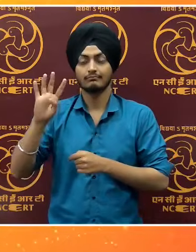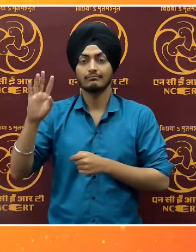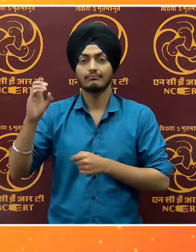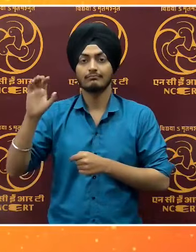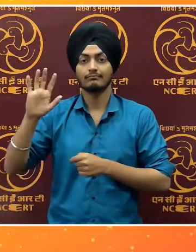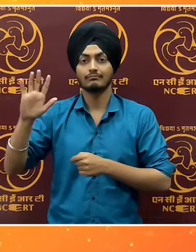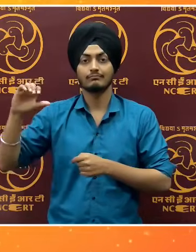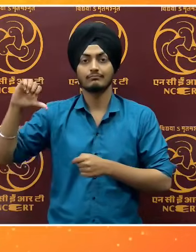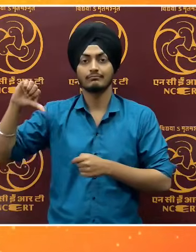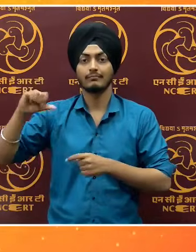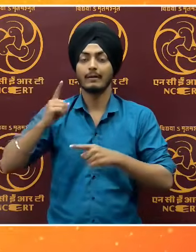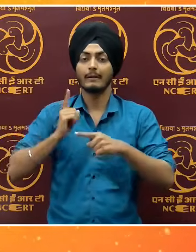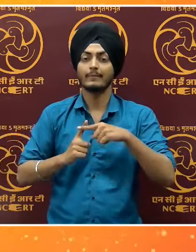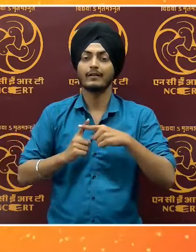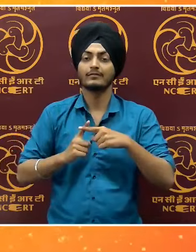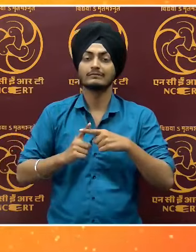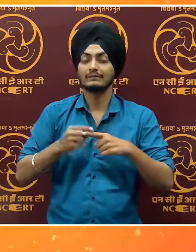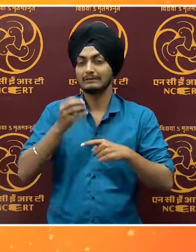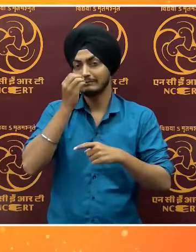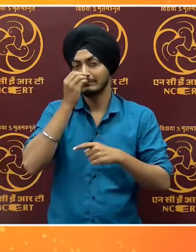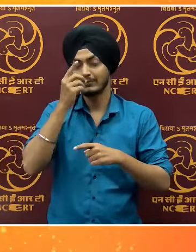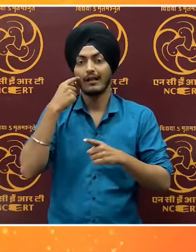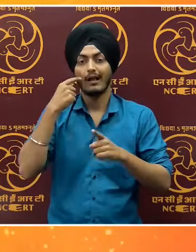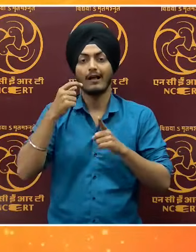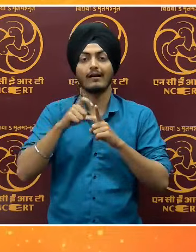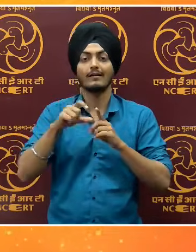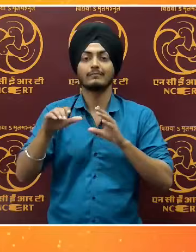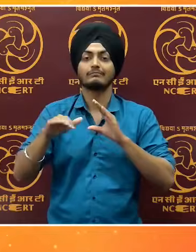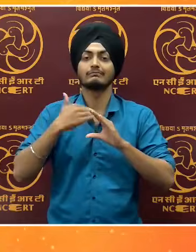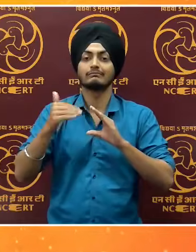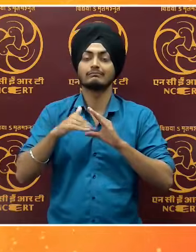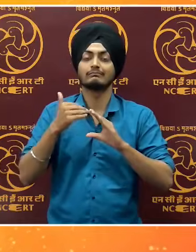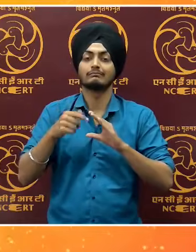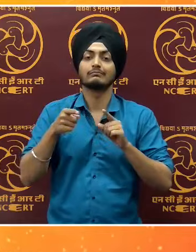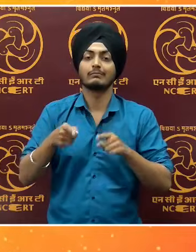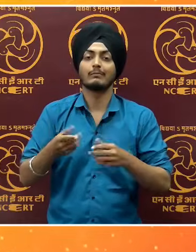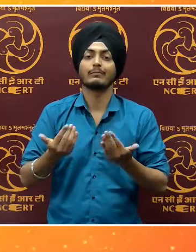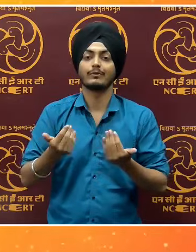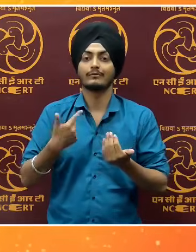8800440559, or you can simply email us. The email ID would be